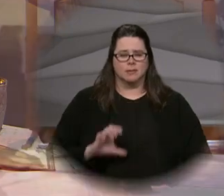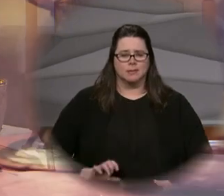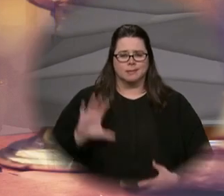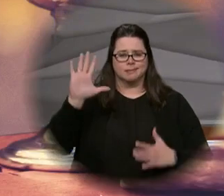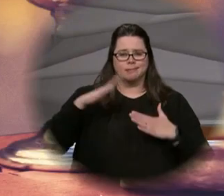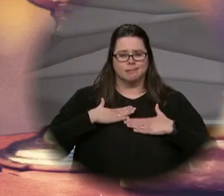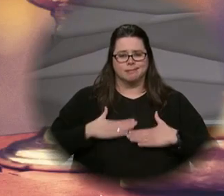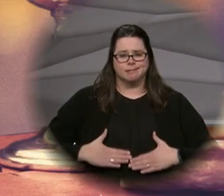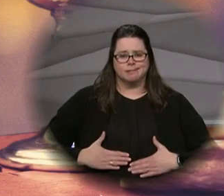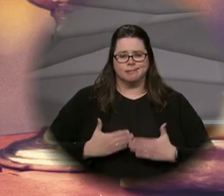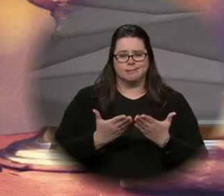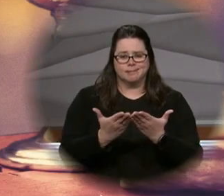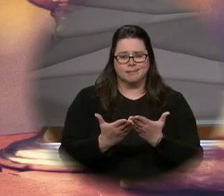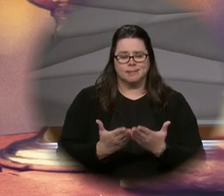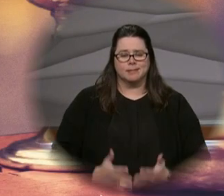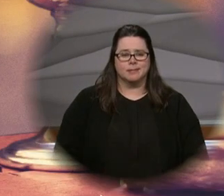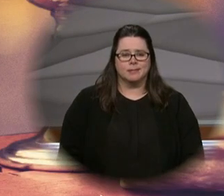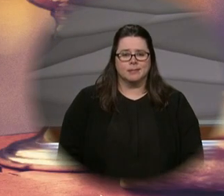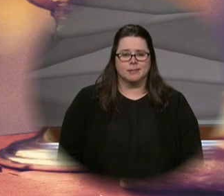The body of Christ. Amen.